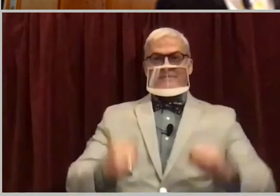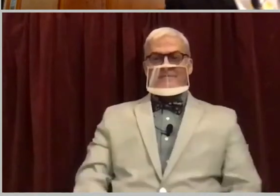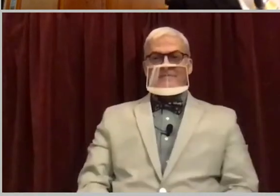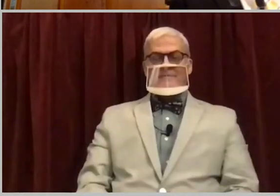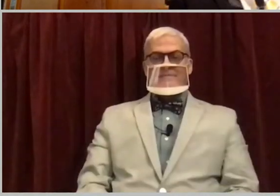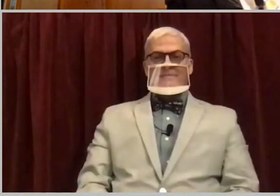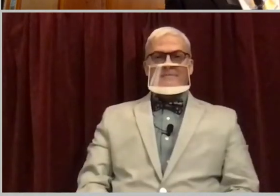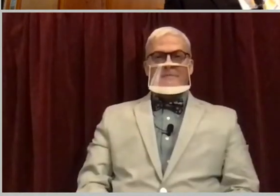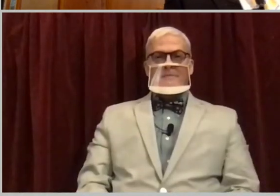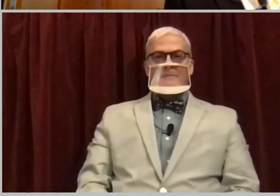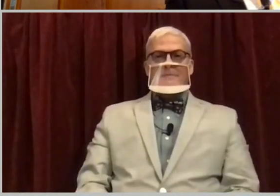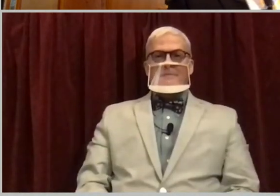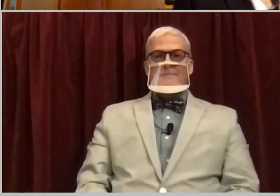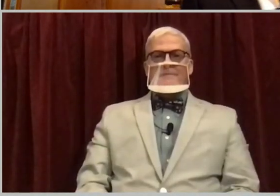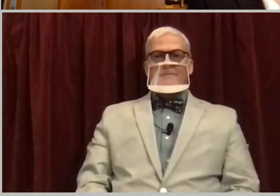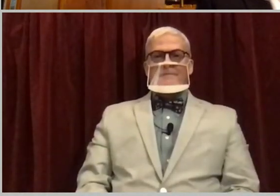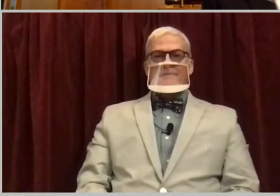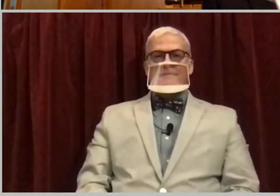James Version,